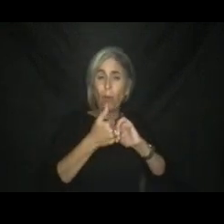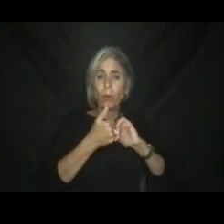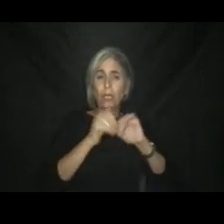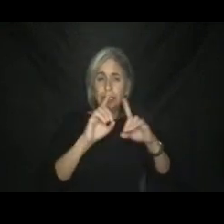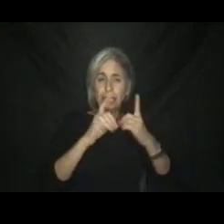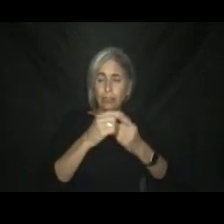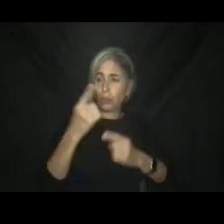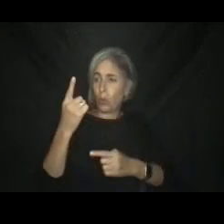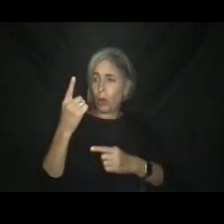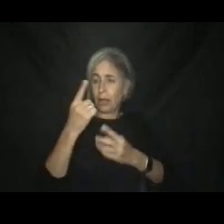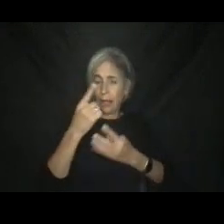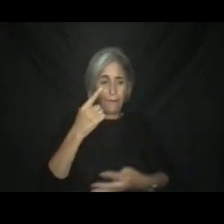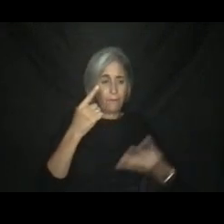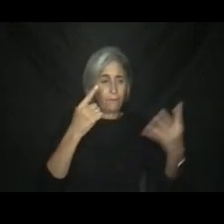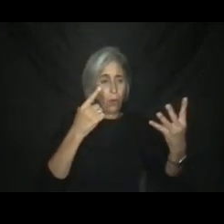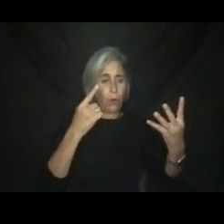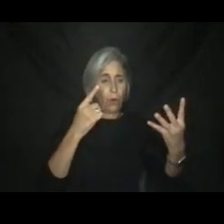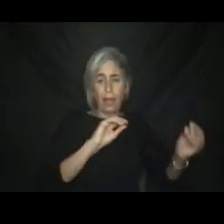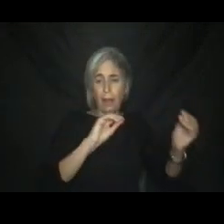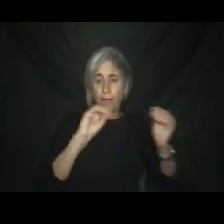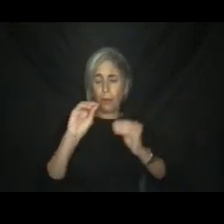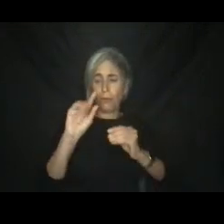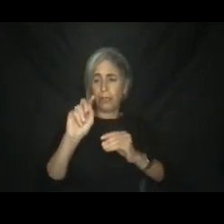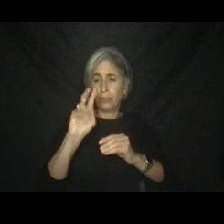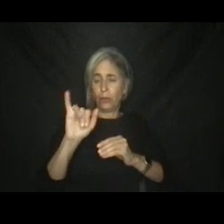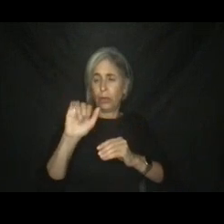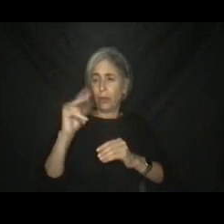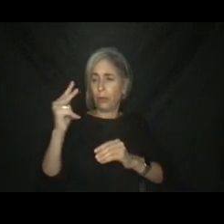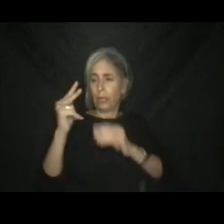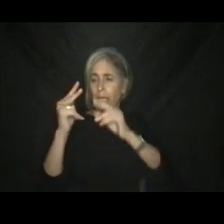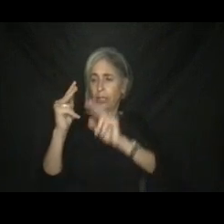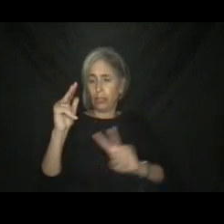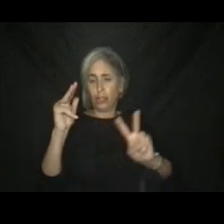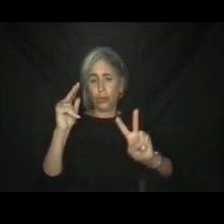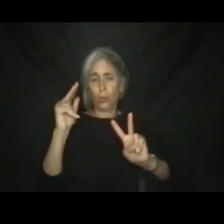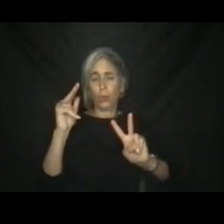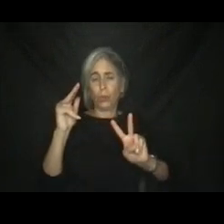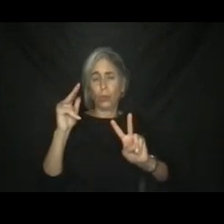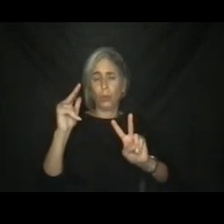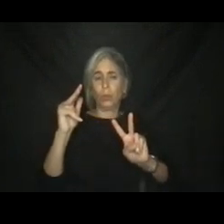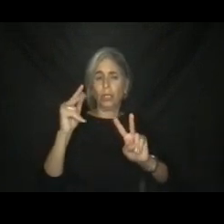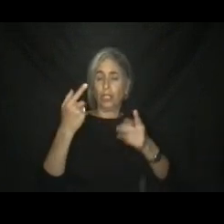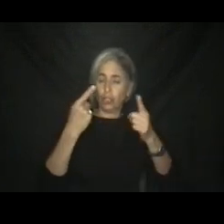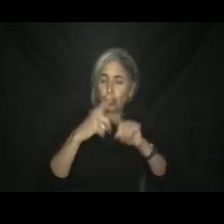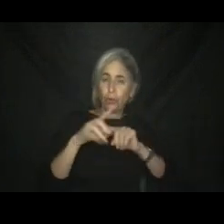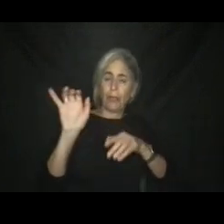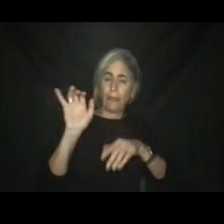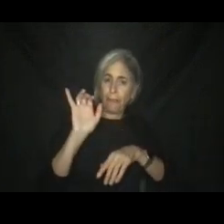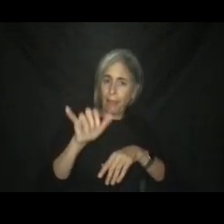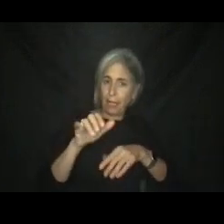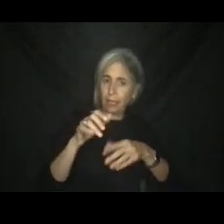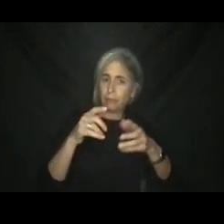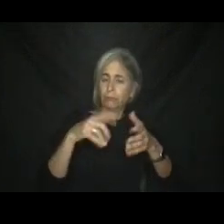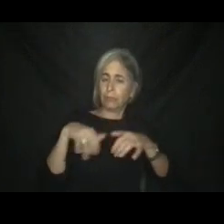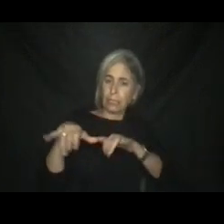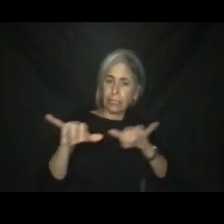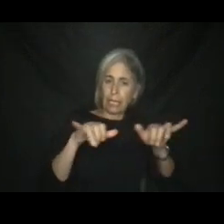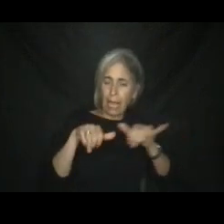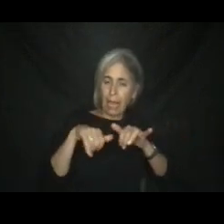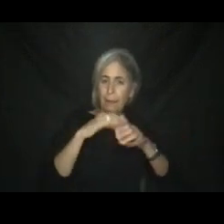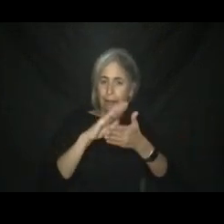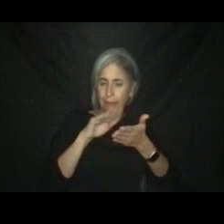and 4 and moving territory from Districts 3 to 2. During the comment section that I